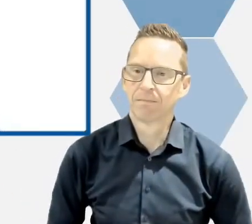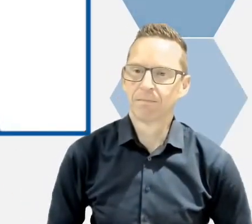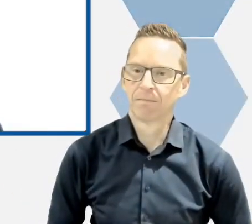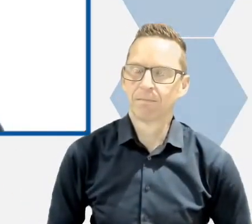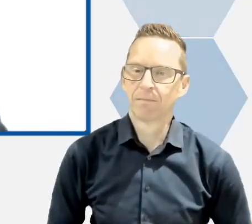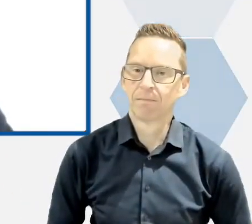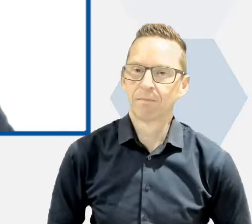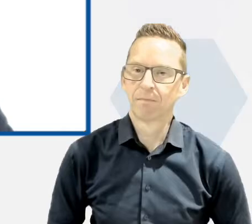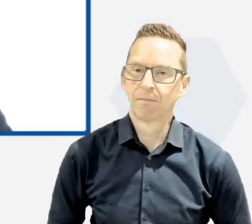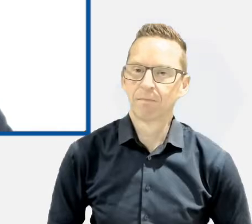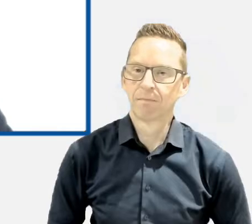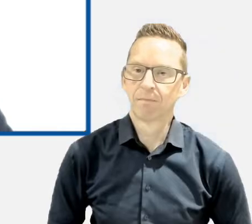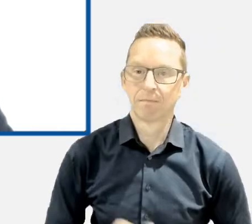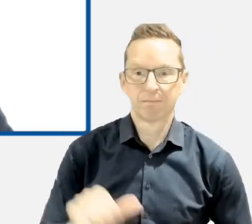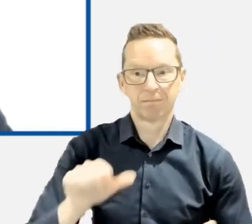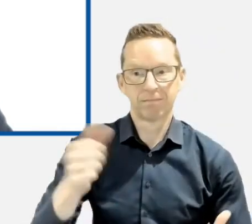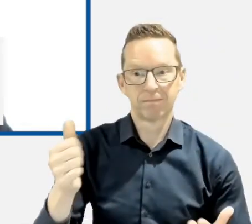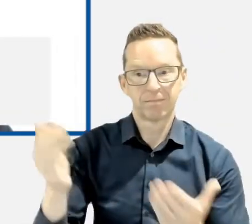Well, thank you very much, Chair.